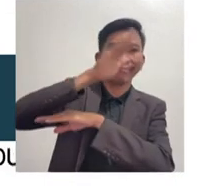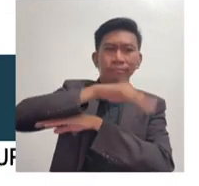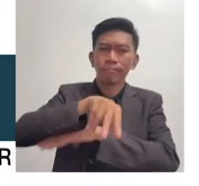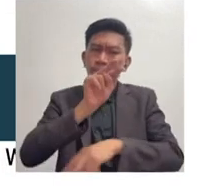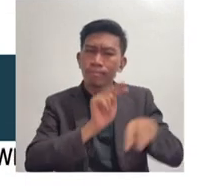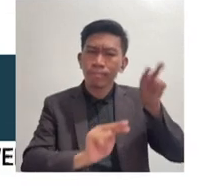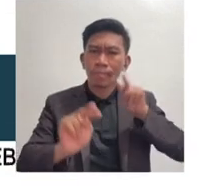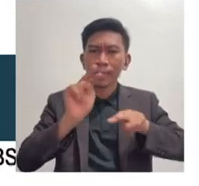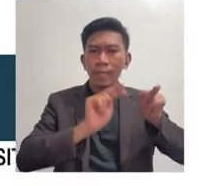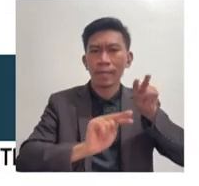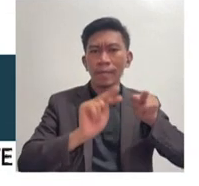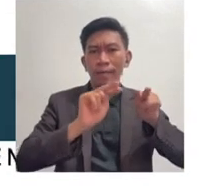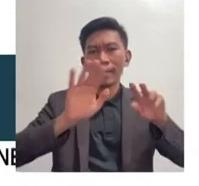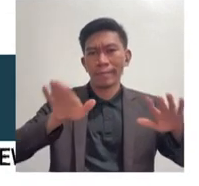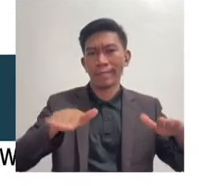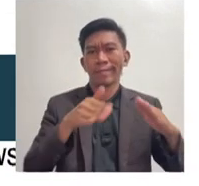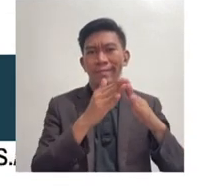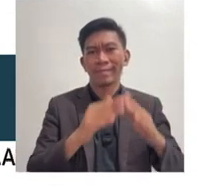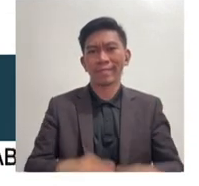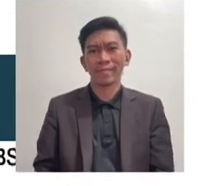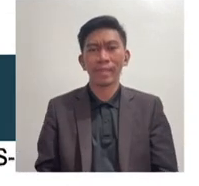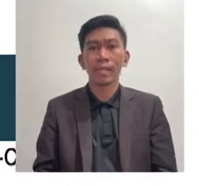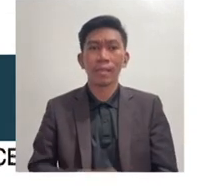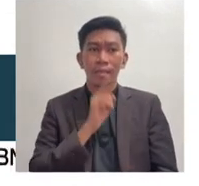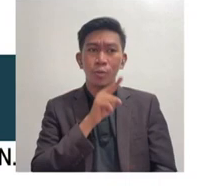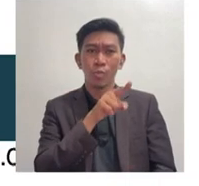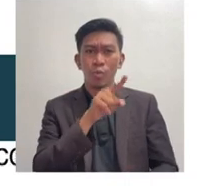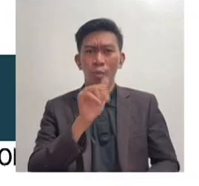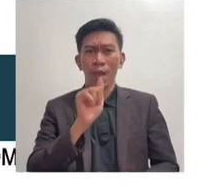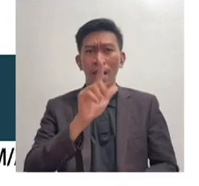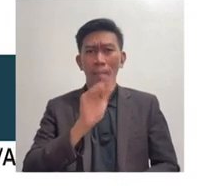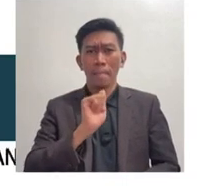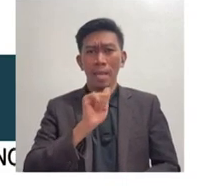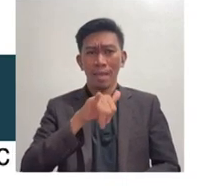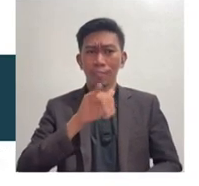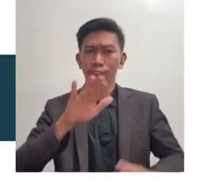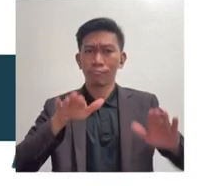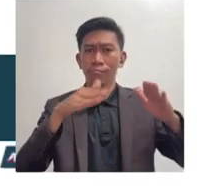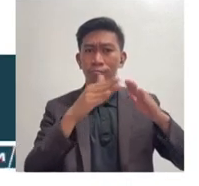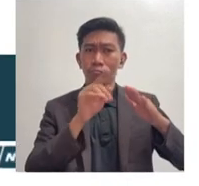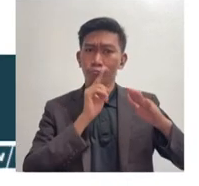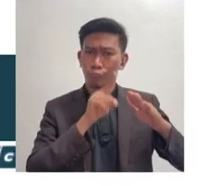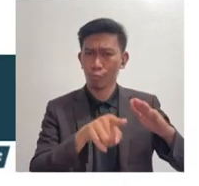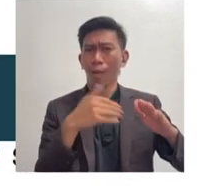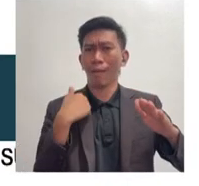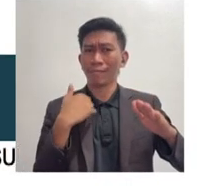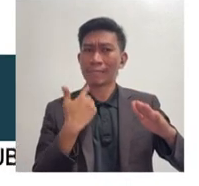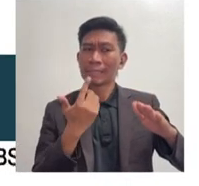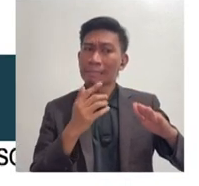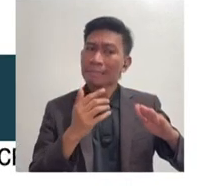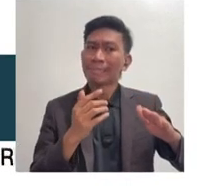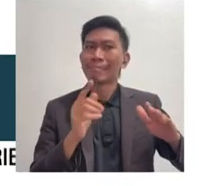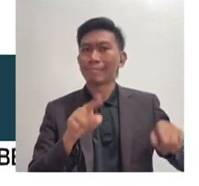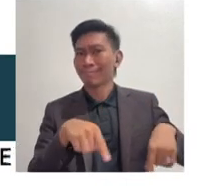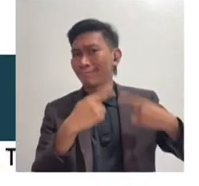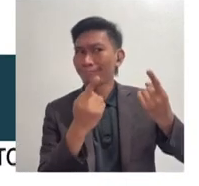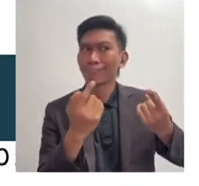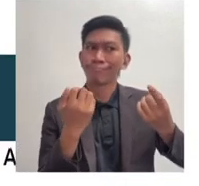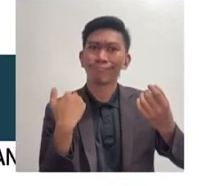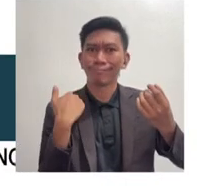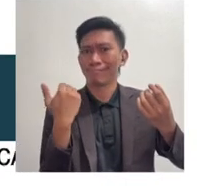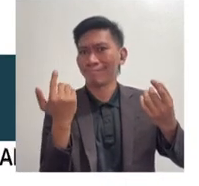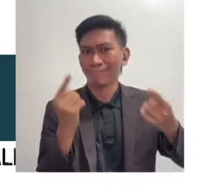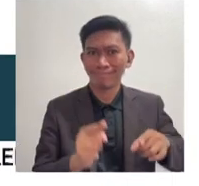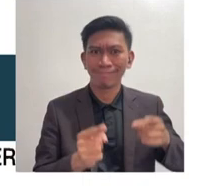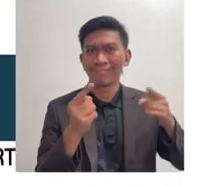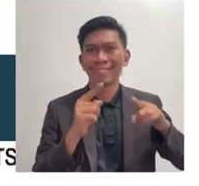that Albay is used to volcanic eruptions, given that Mayon is very active. But still, even if there are protocols in place,